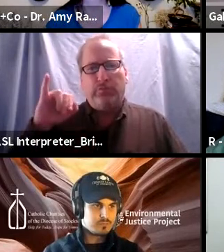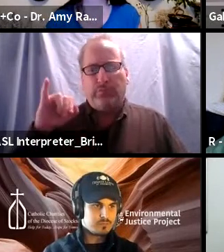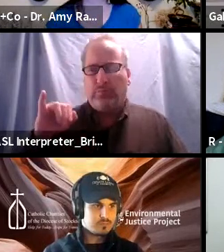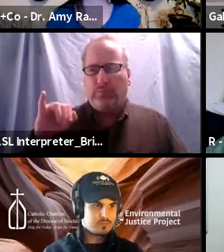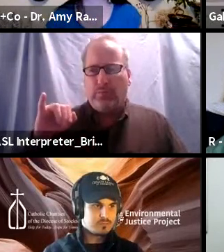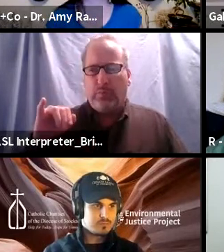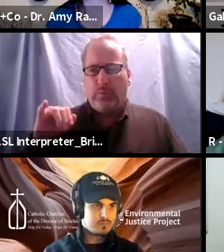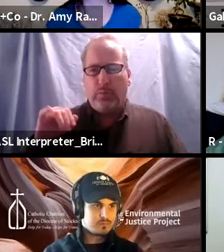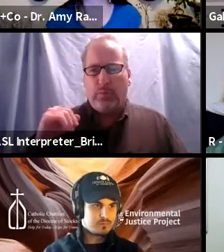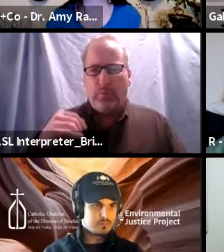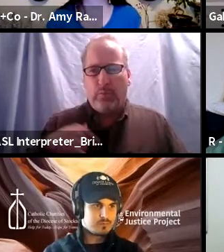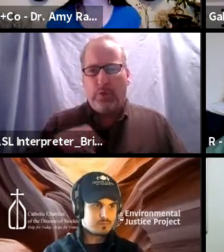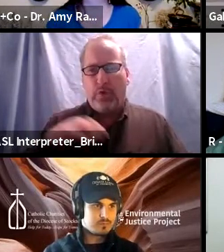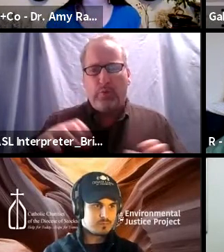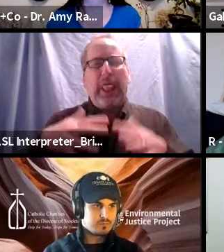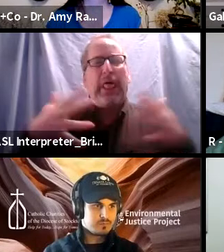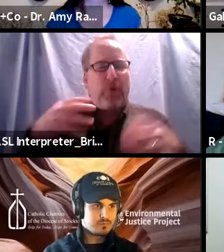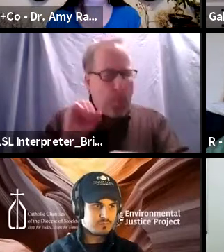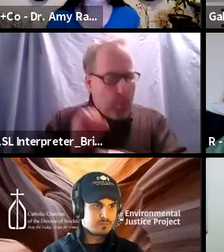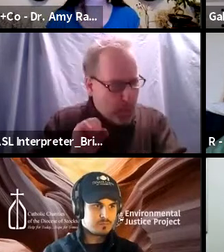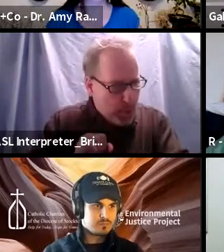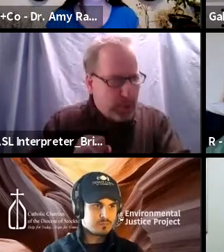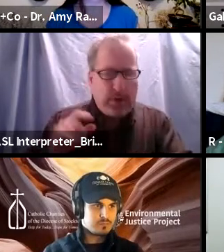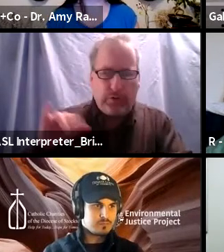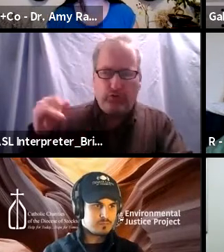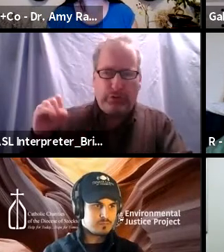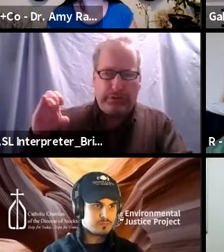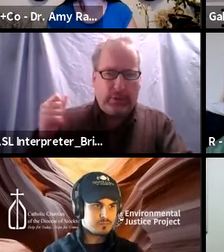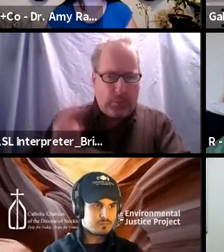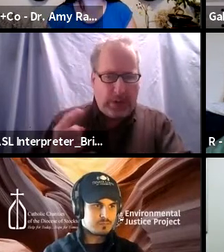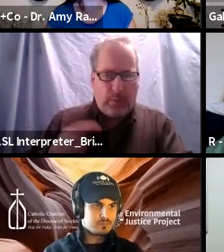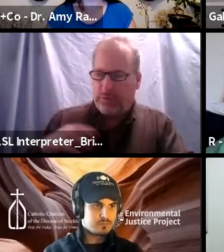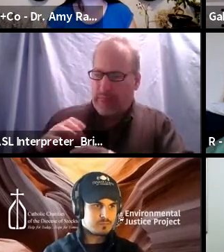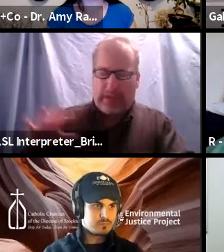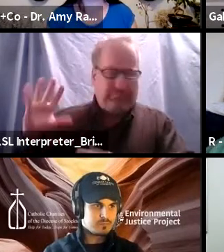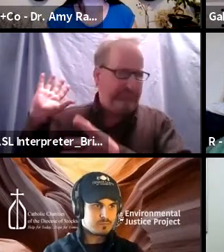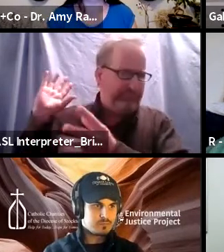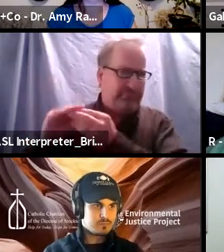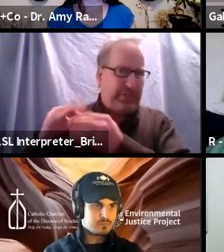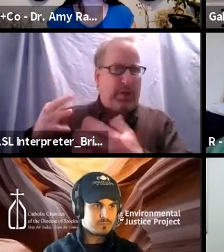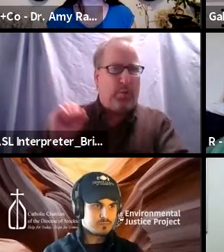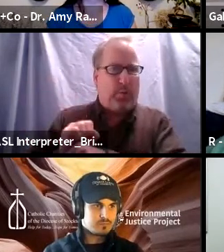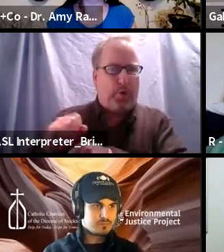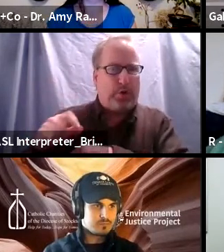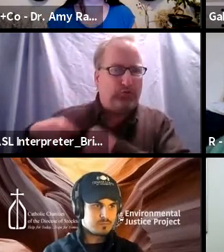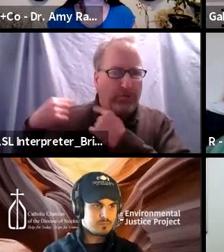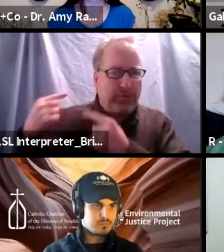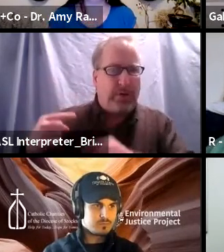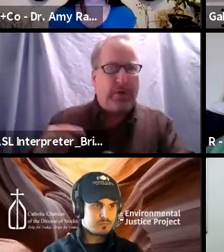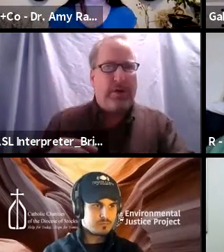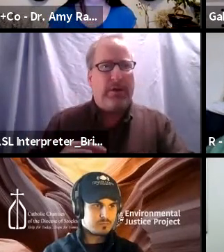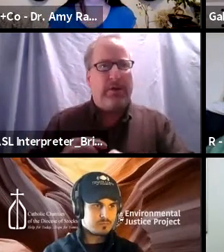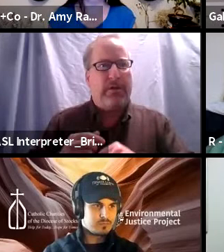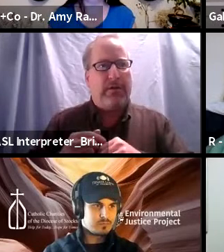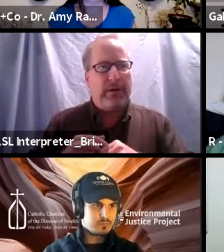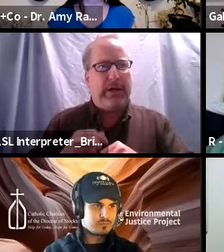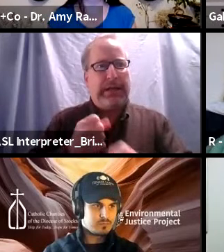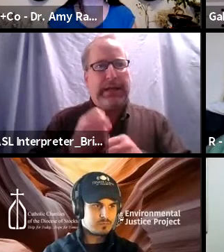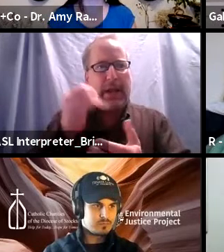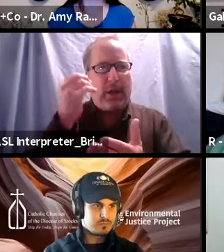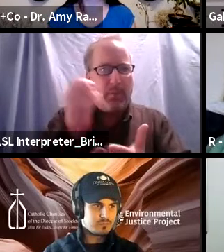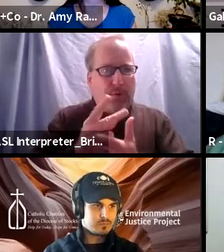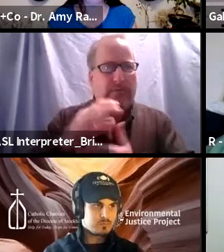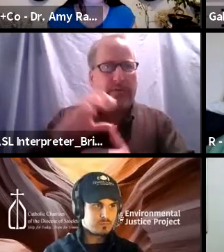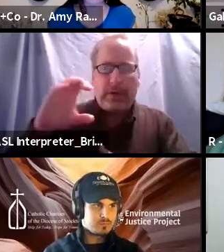done like so much work in this group up to this point, like following our SERP getting approved by CARB